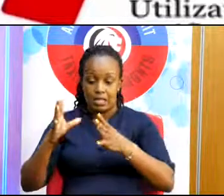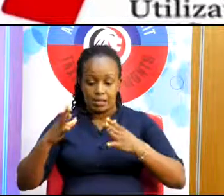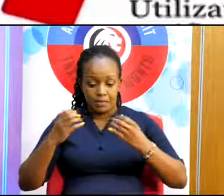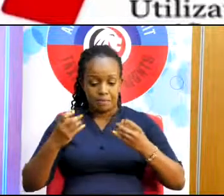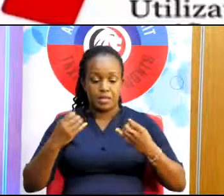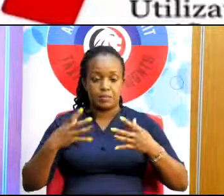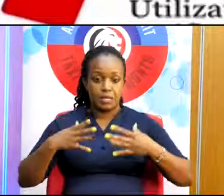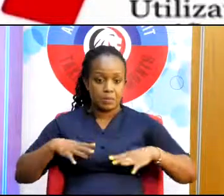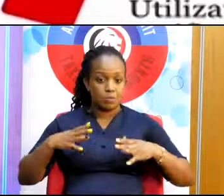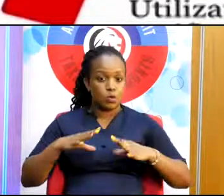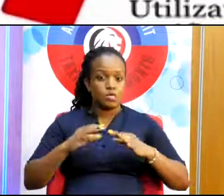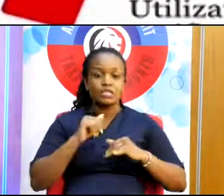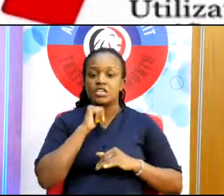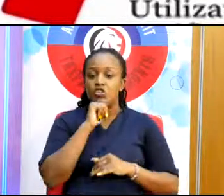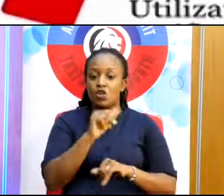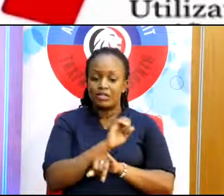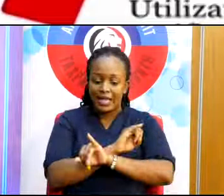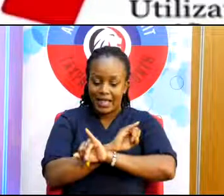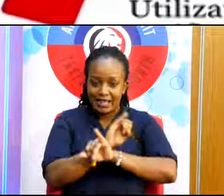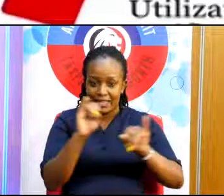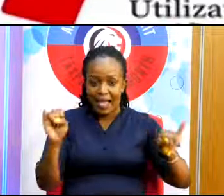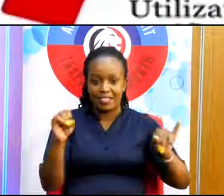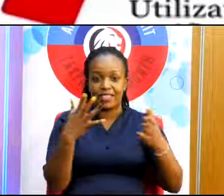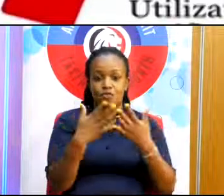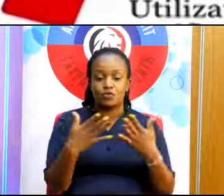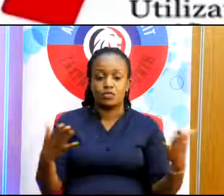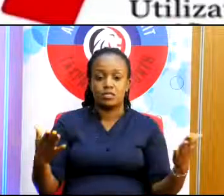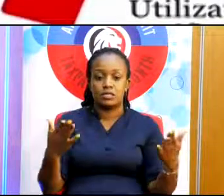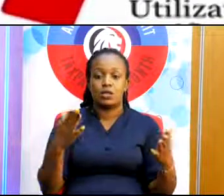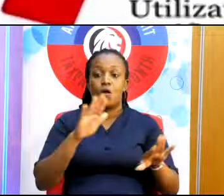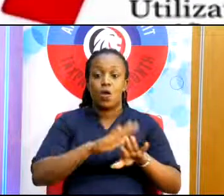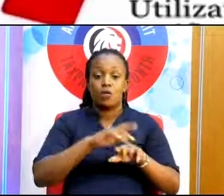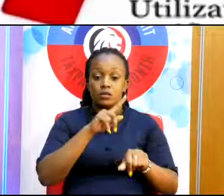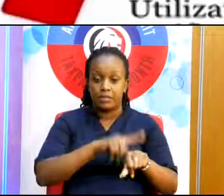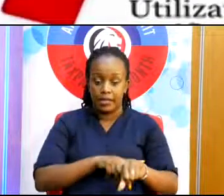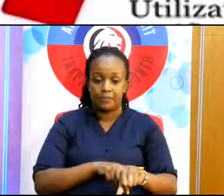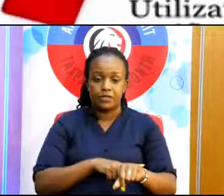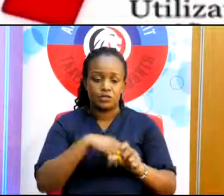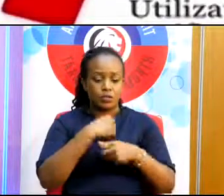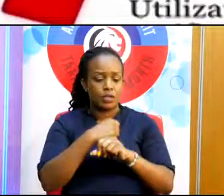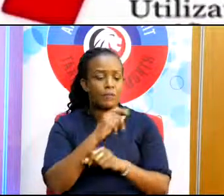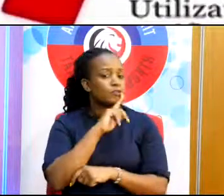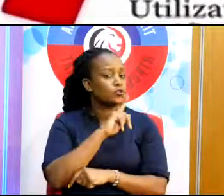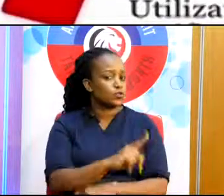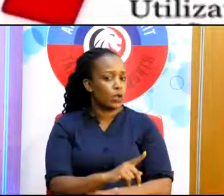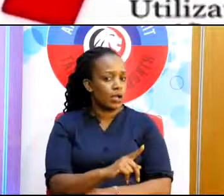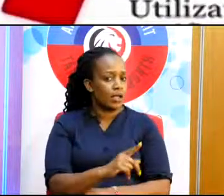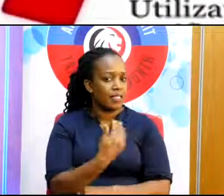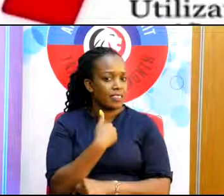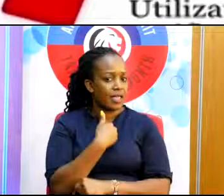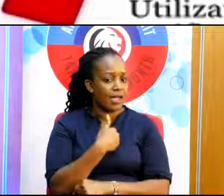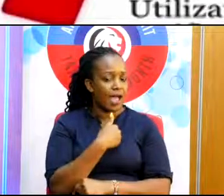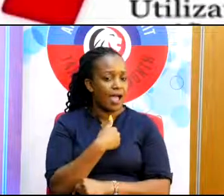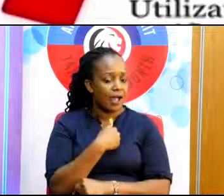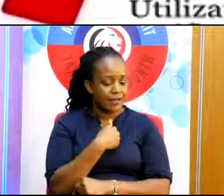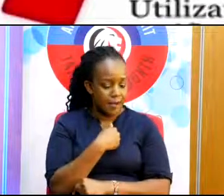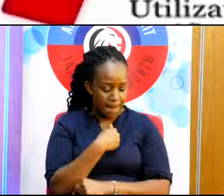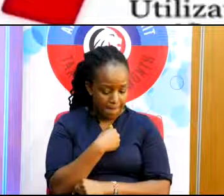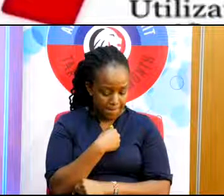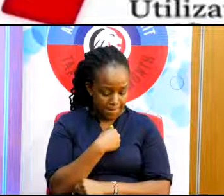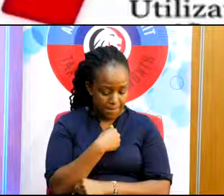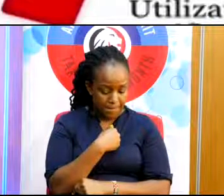able to clear the goods on time. And therefore, we were facilitating them by ensuring that they have what you